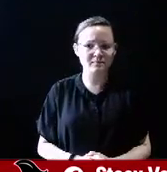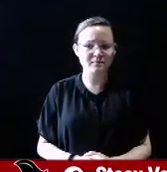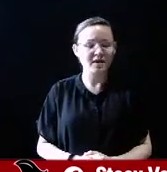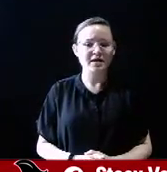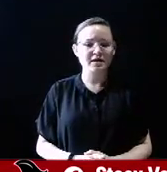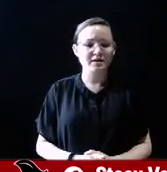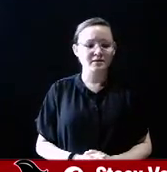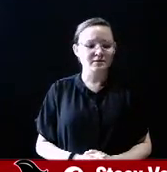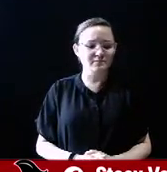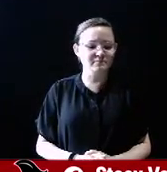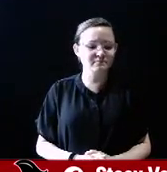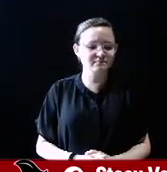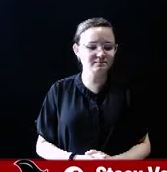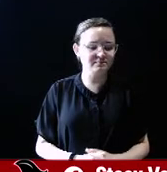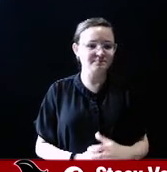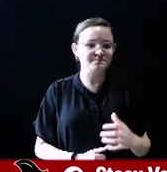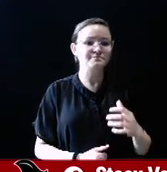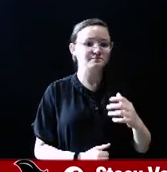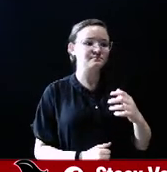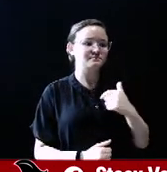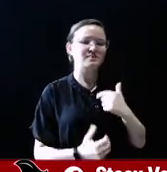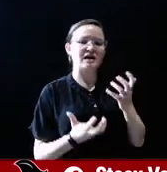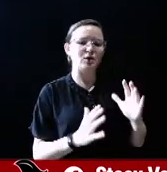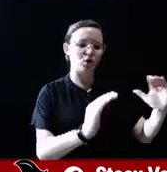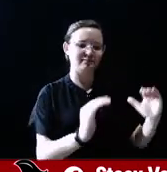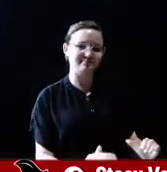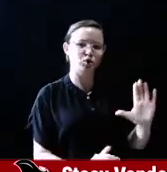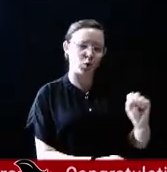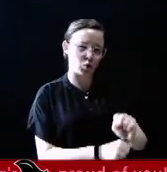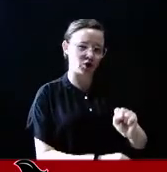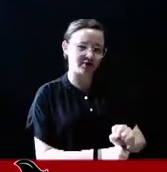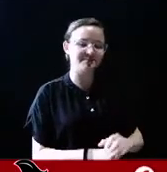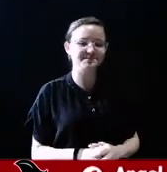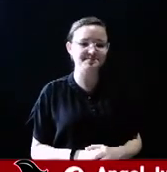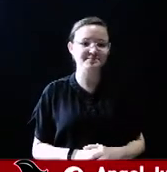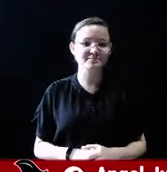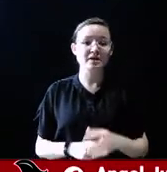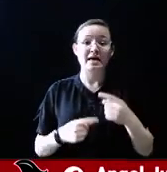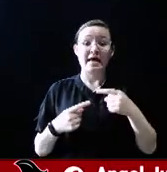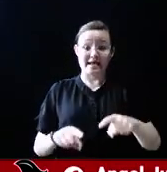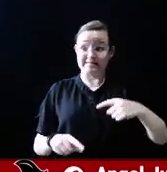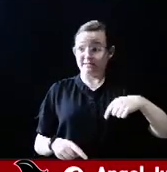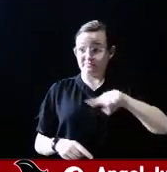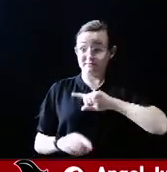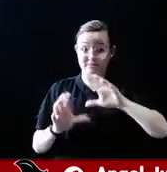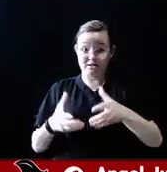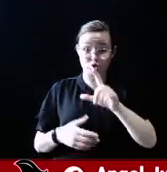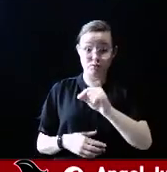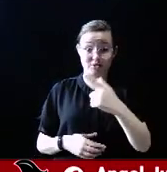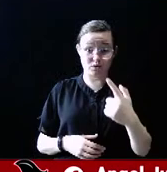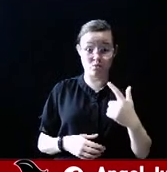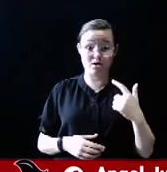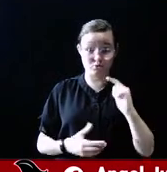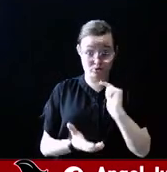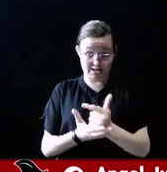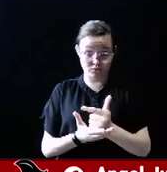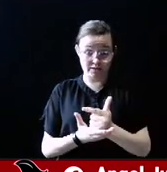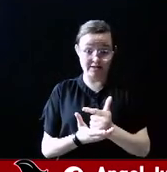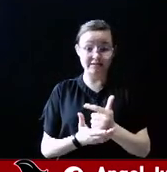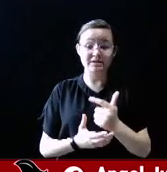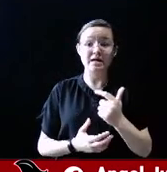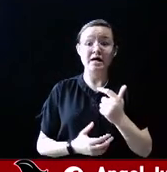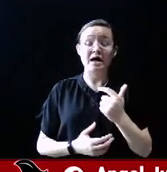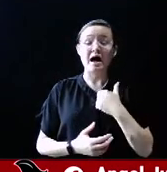I don't want to discount any of this in the slightest. As the next generation of students walks across the stage over the course of the next few hours,